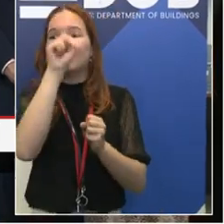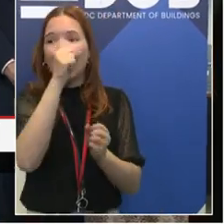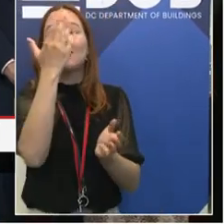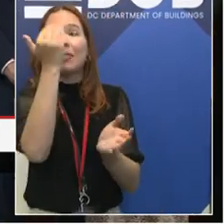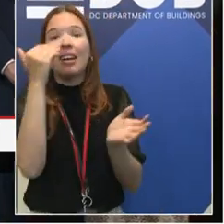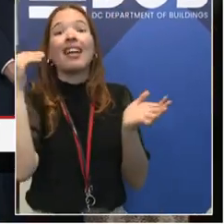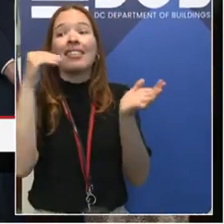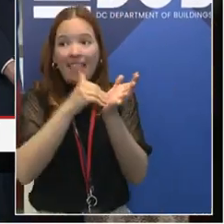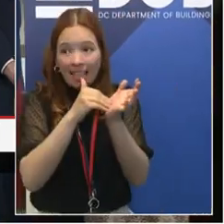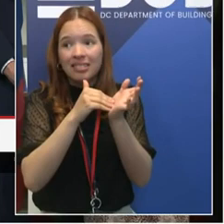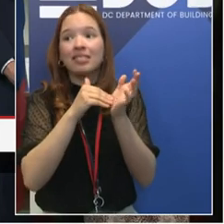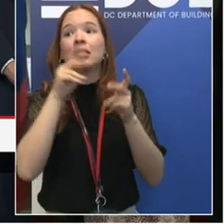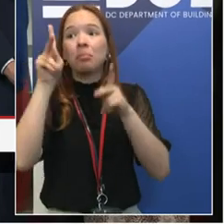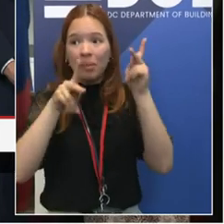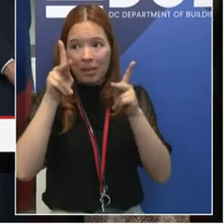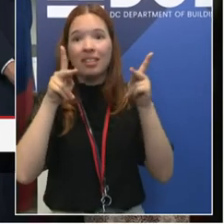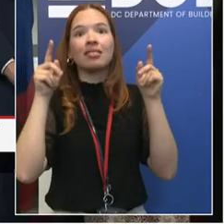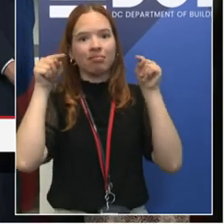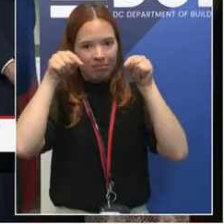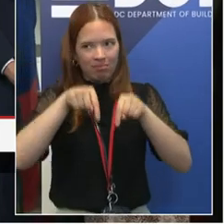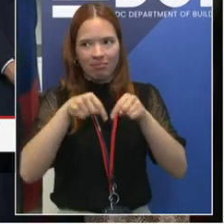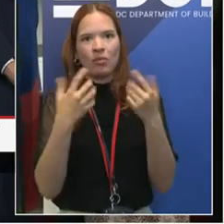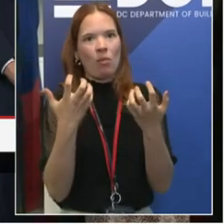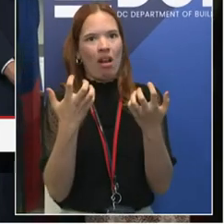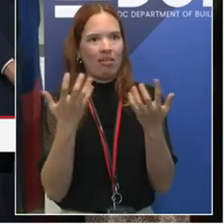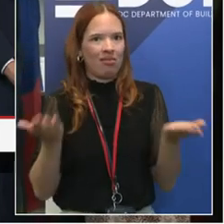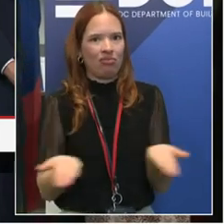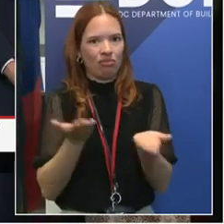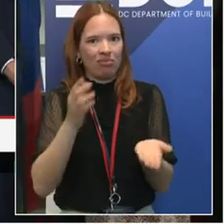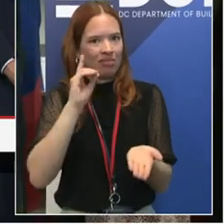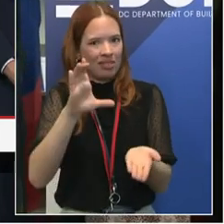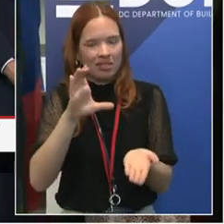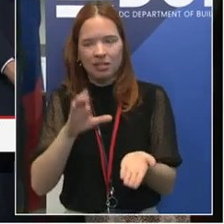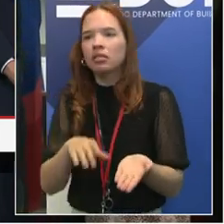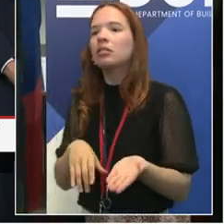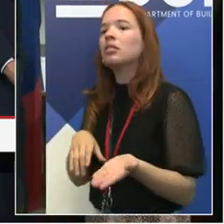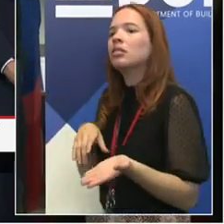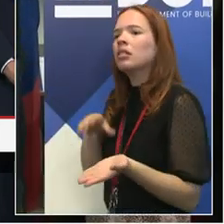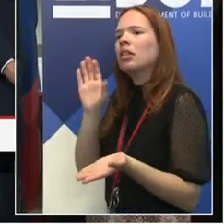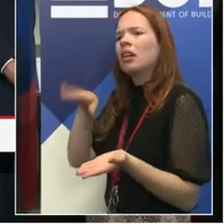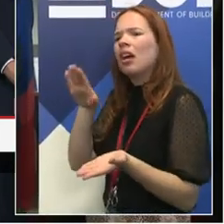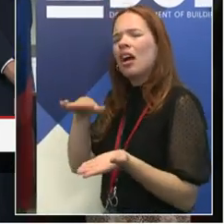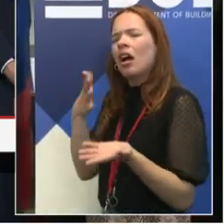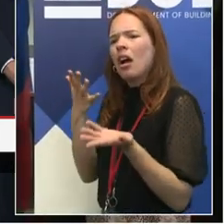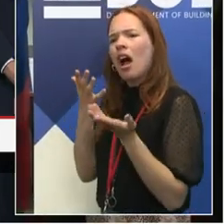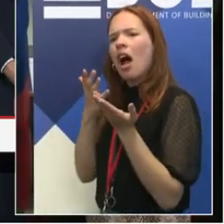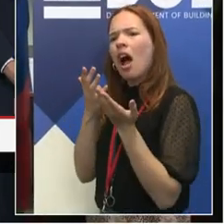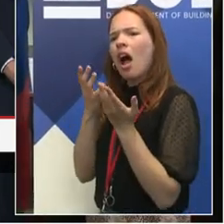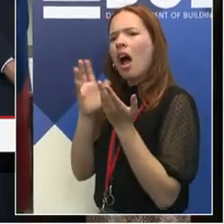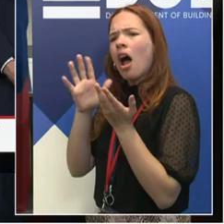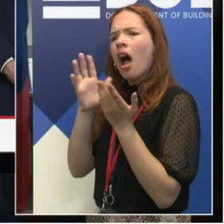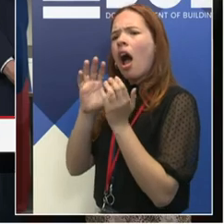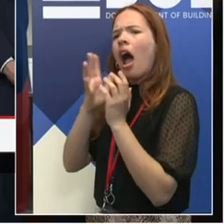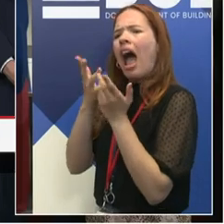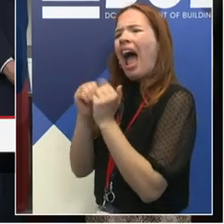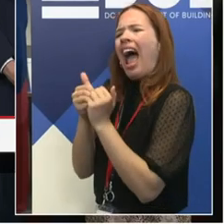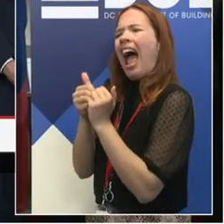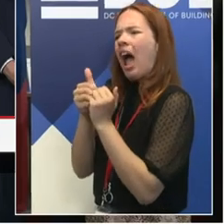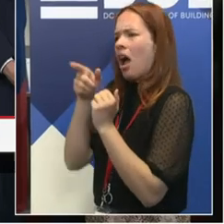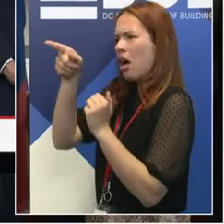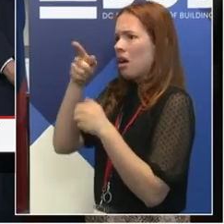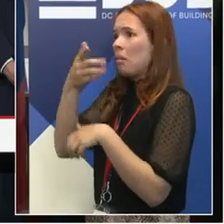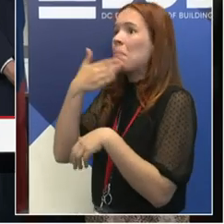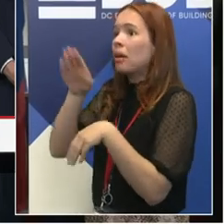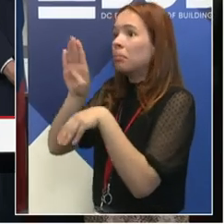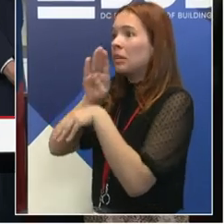make sure this that we don't have these bad actors who are coming in taking advantage, and that folks are living in